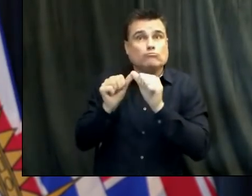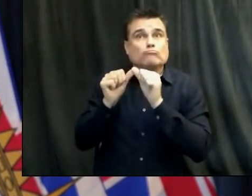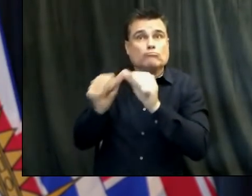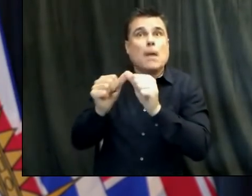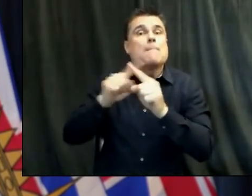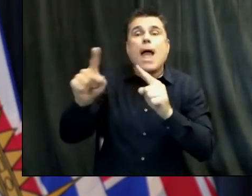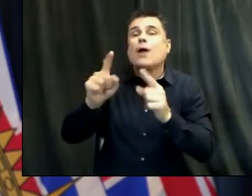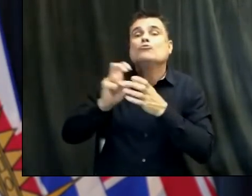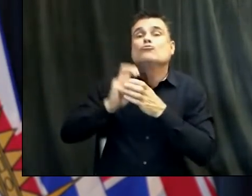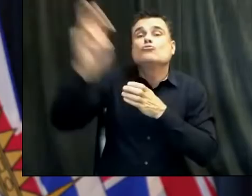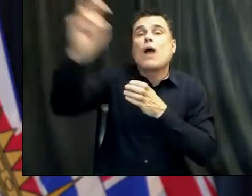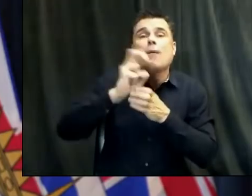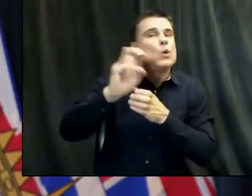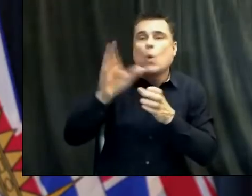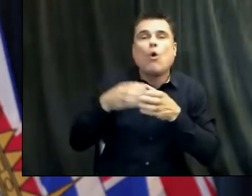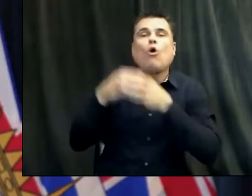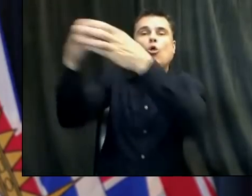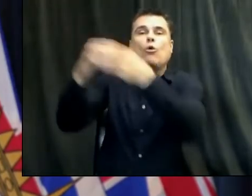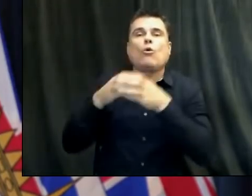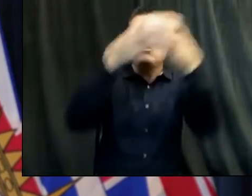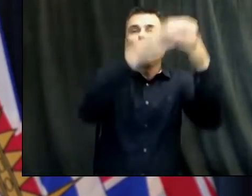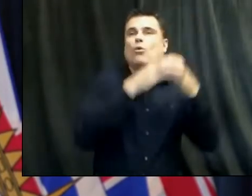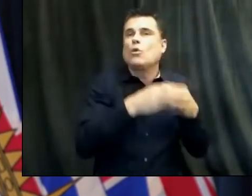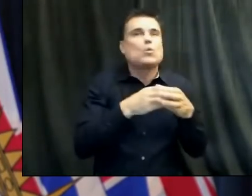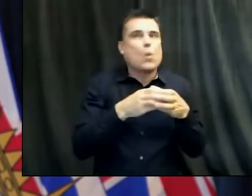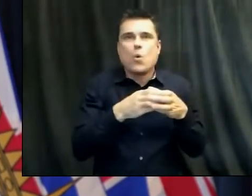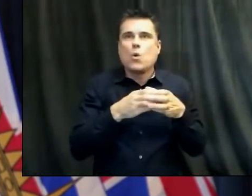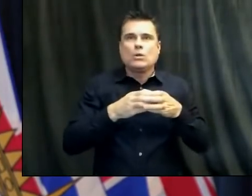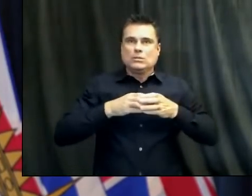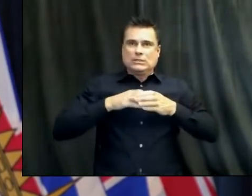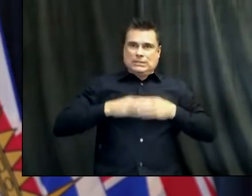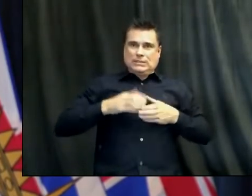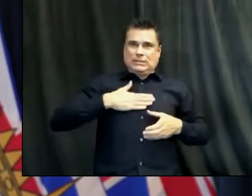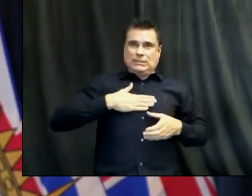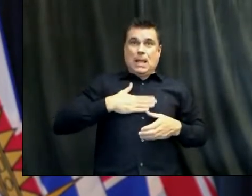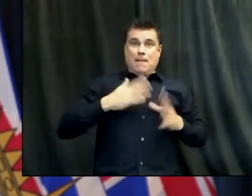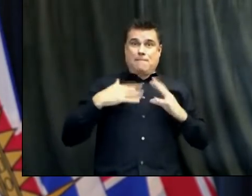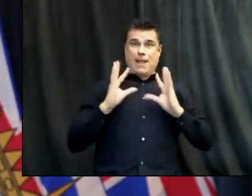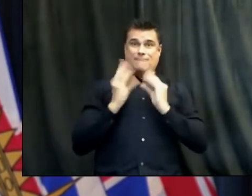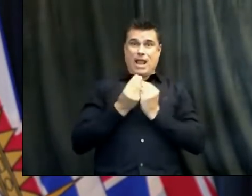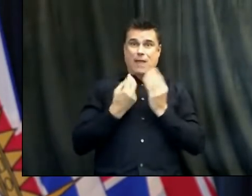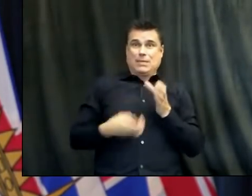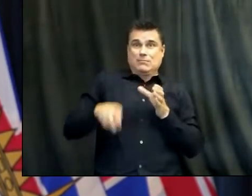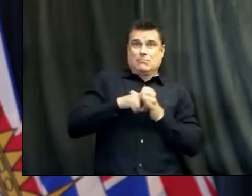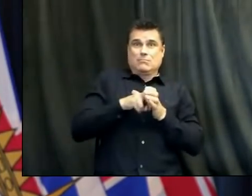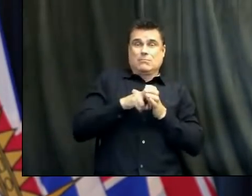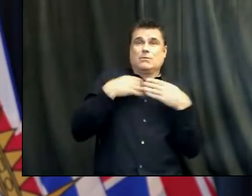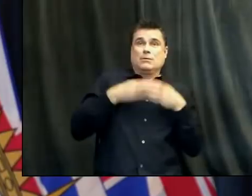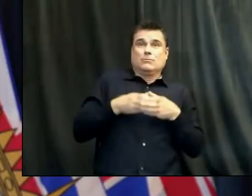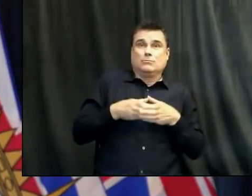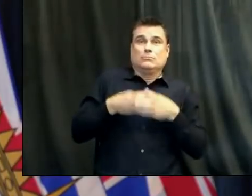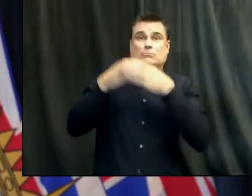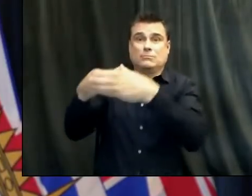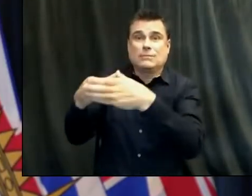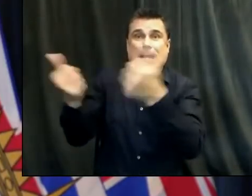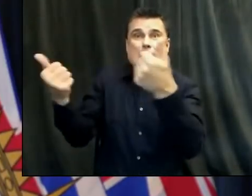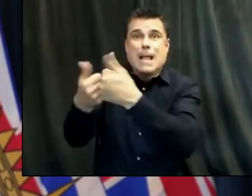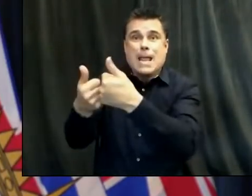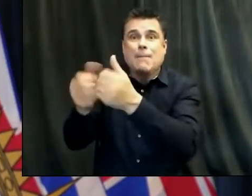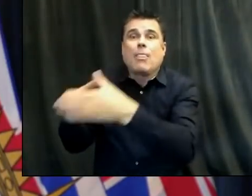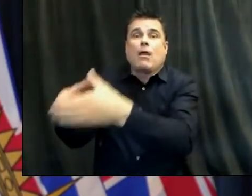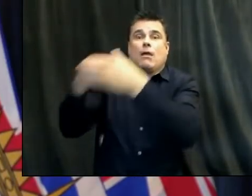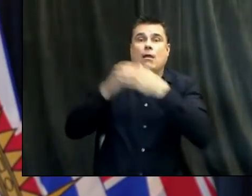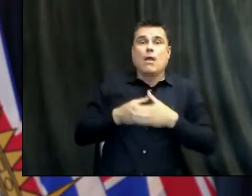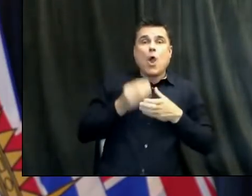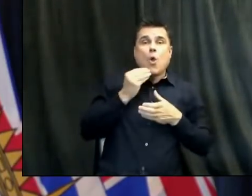with your family to your games. Make sure you do the physical distancing. Right now, in particular,